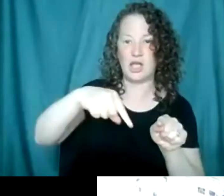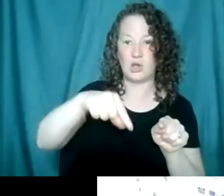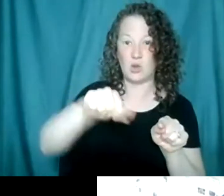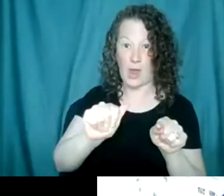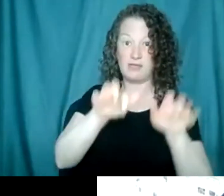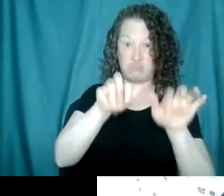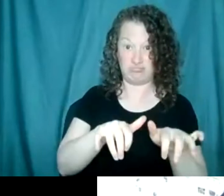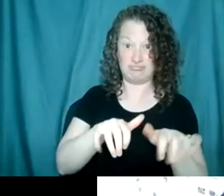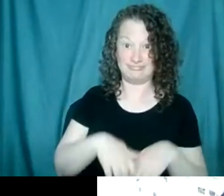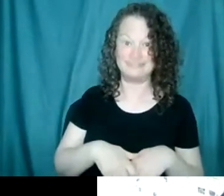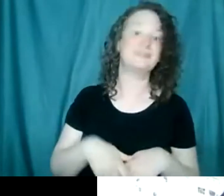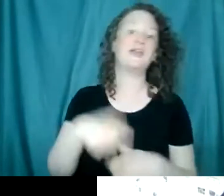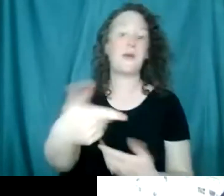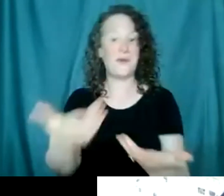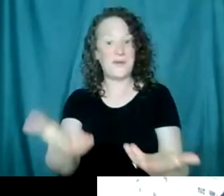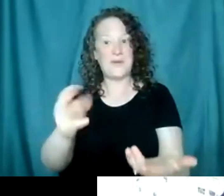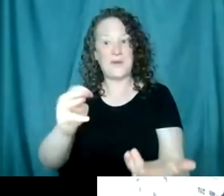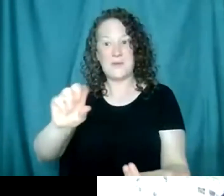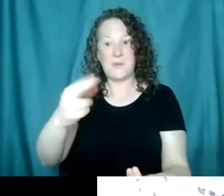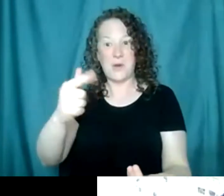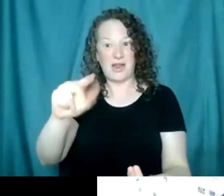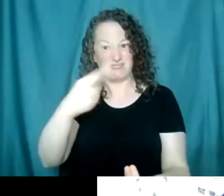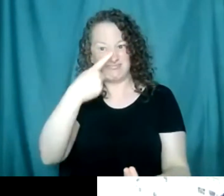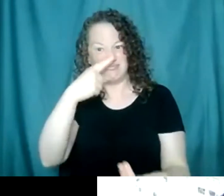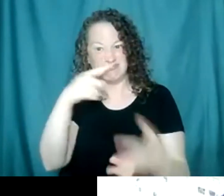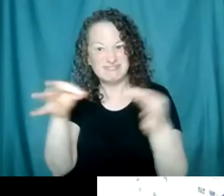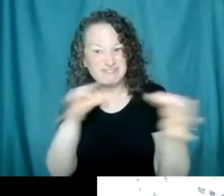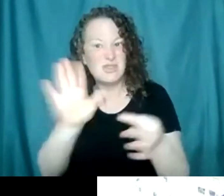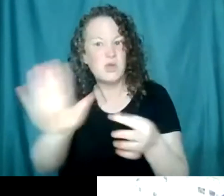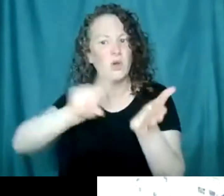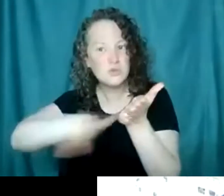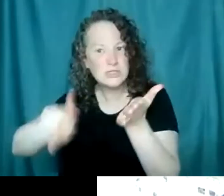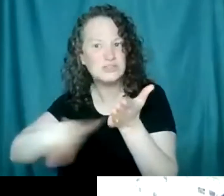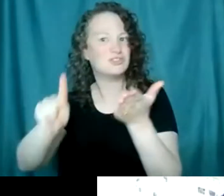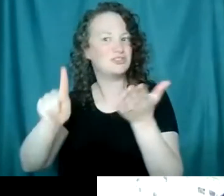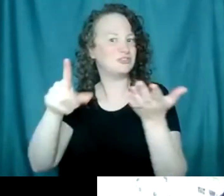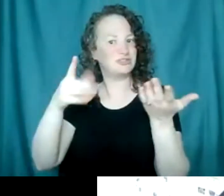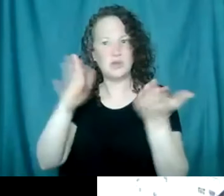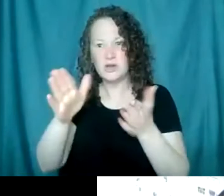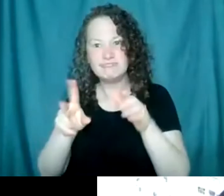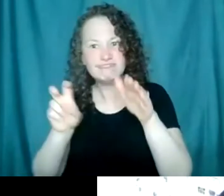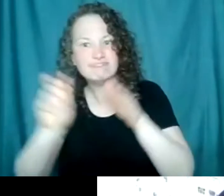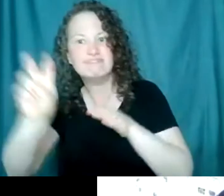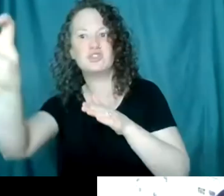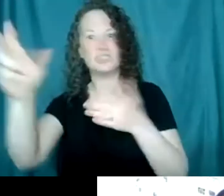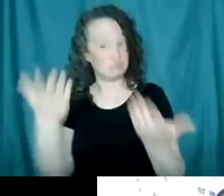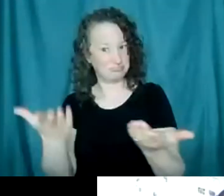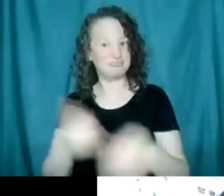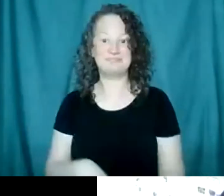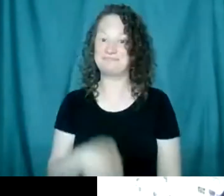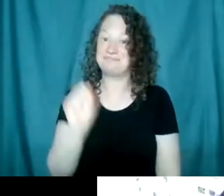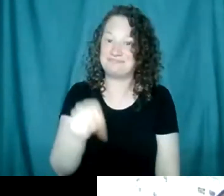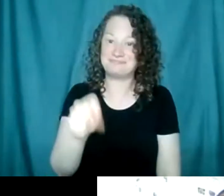Morgan, would you like to tell us a little bit about your research and how you became a soil and crop scientist? Yes, definitely.